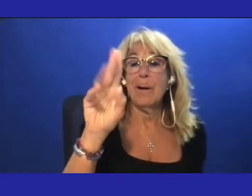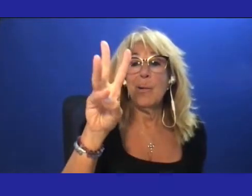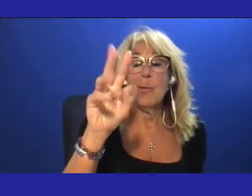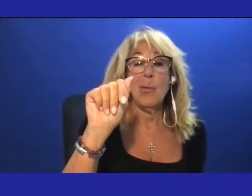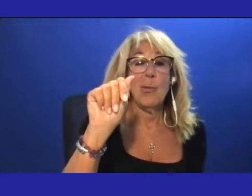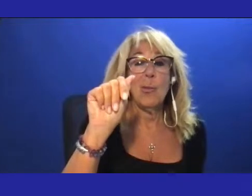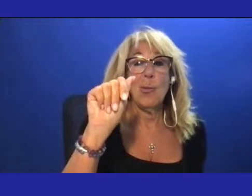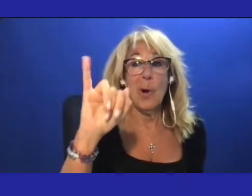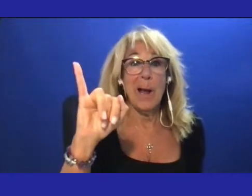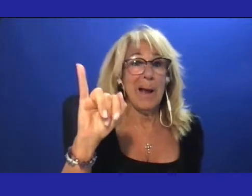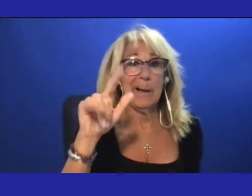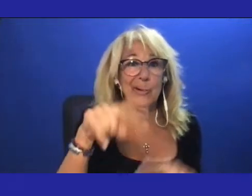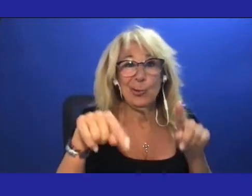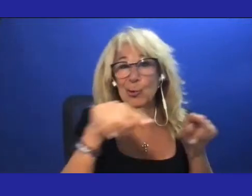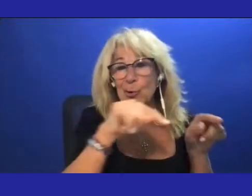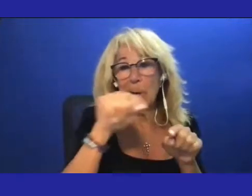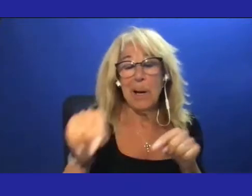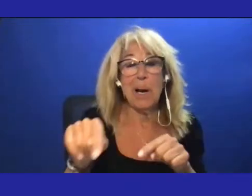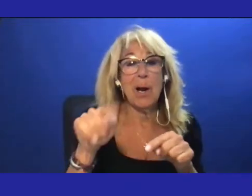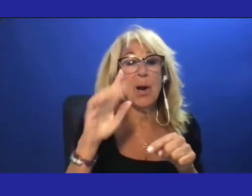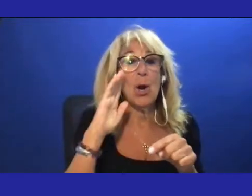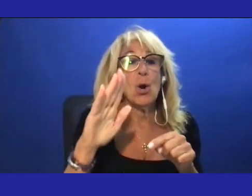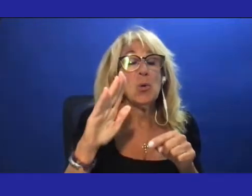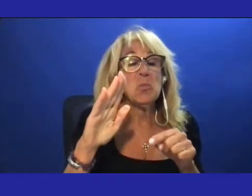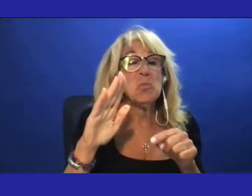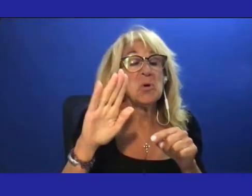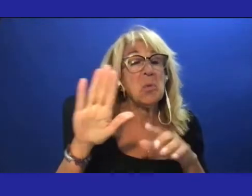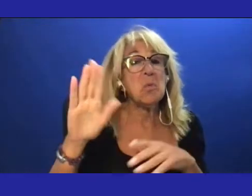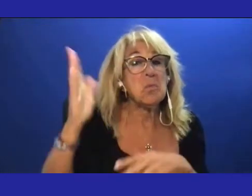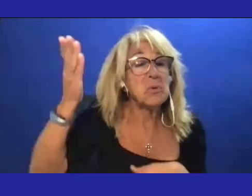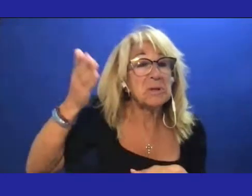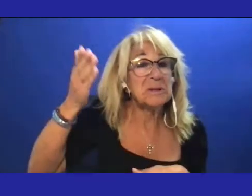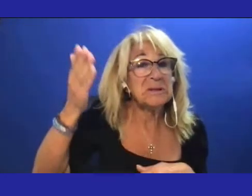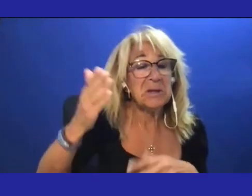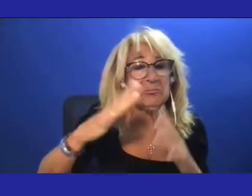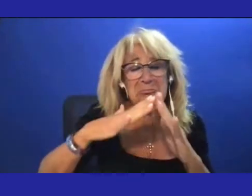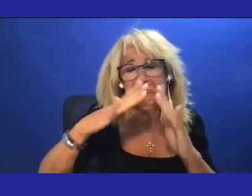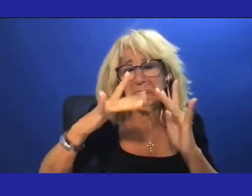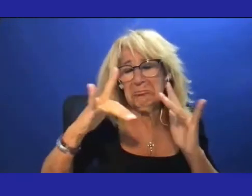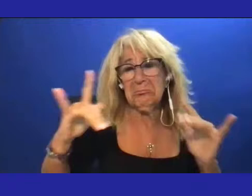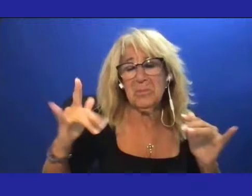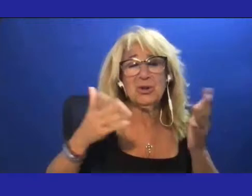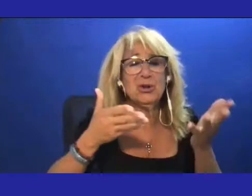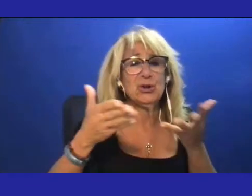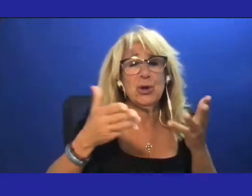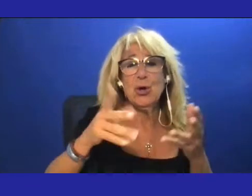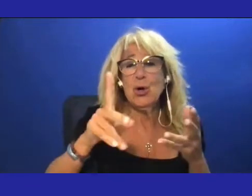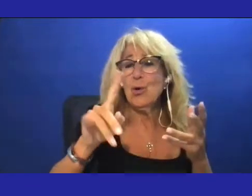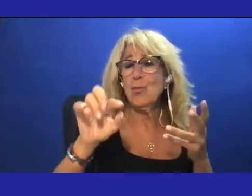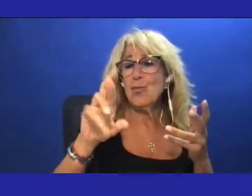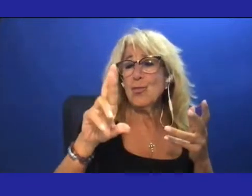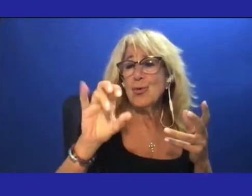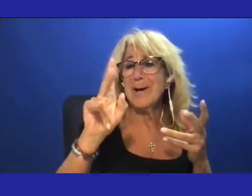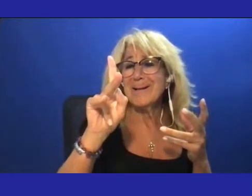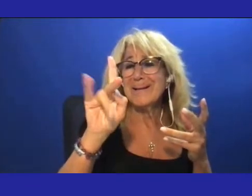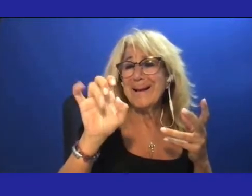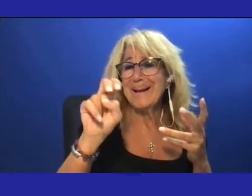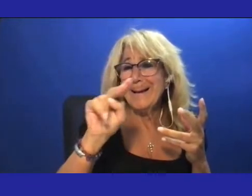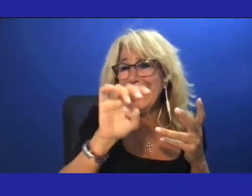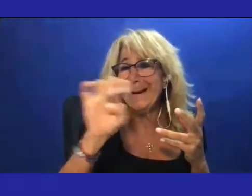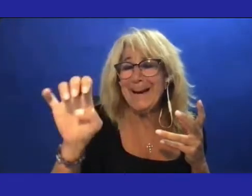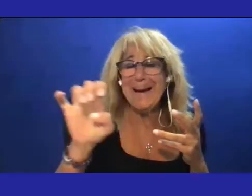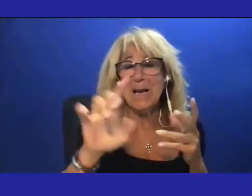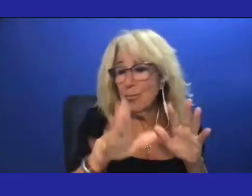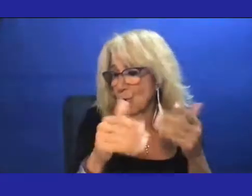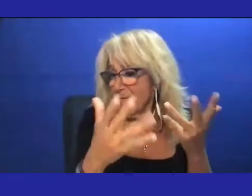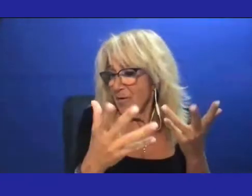be presenting on a cadre of services that Press Ganey provides for patient satisfaction